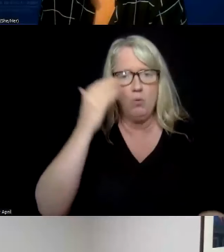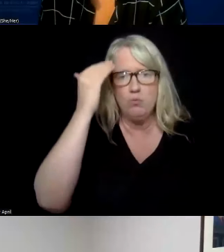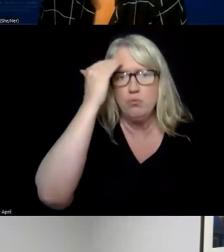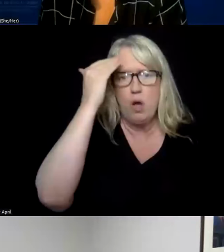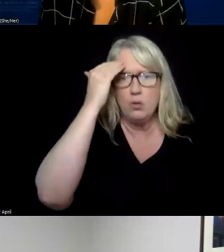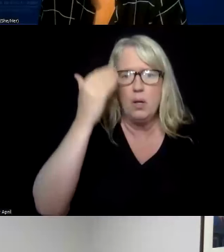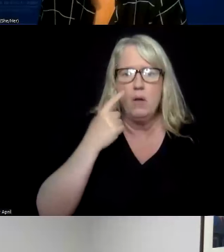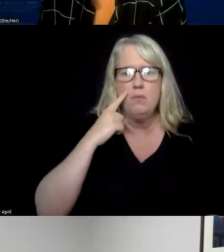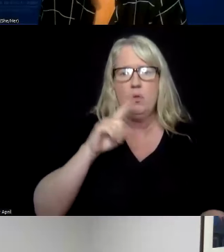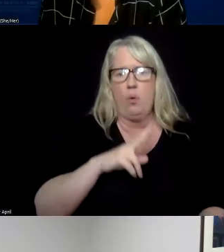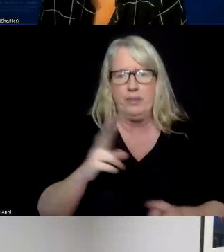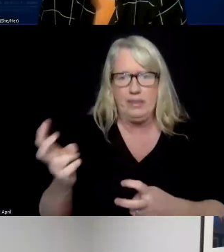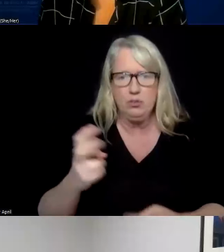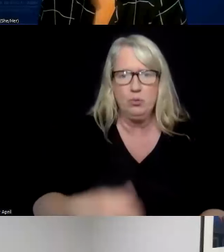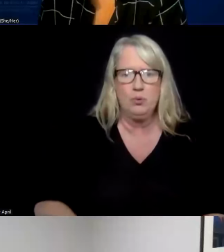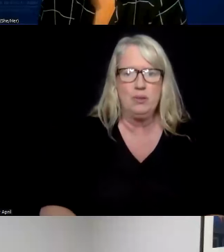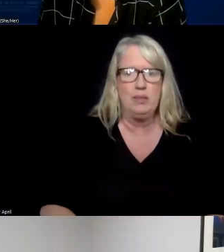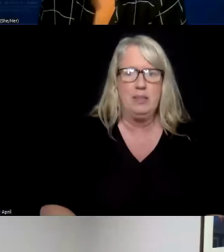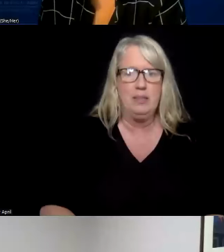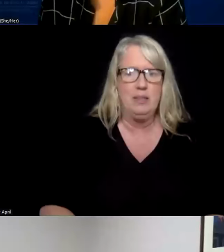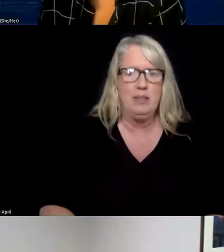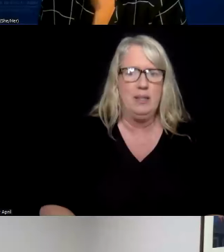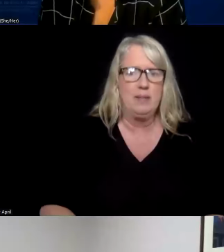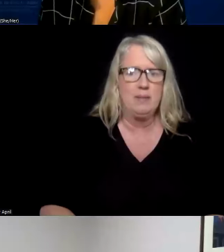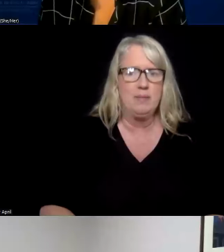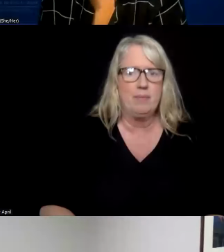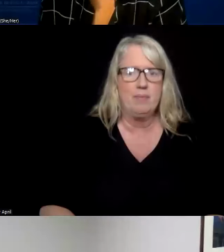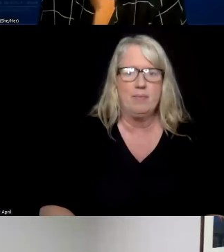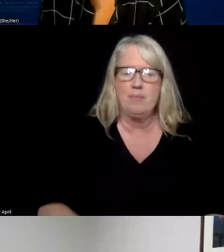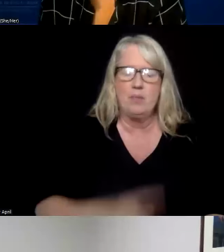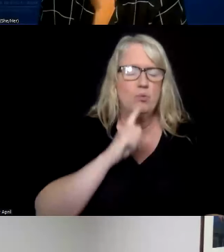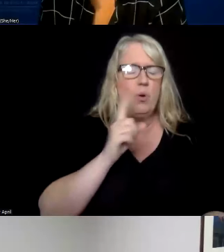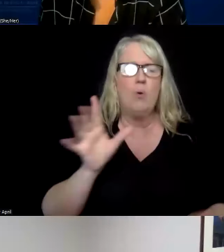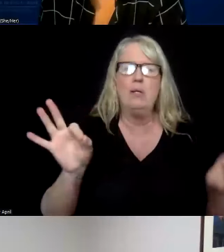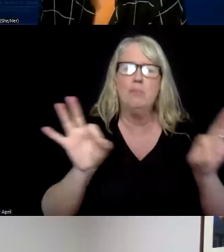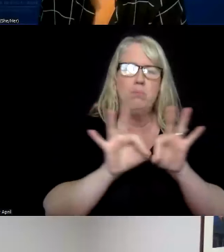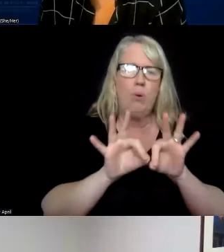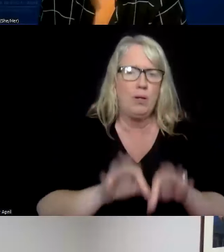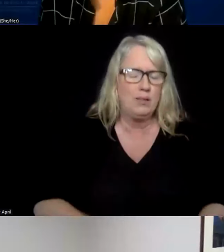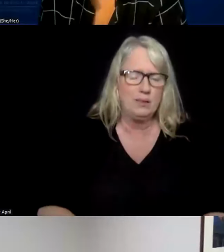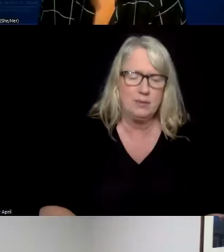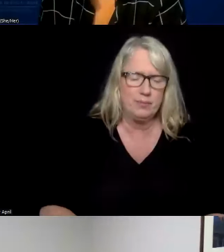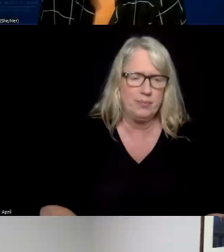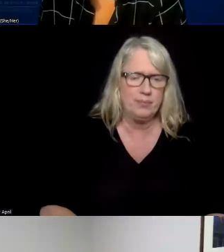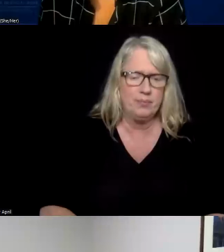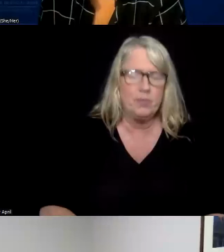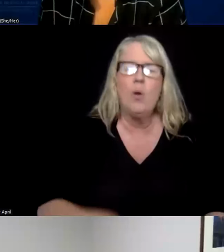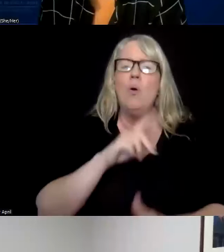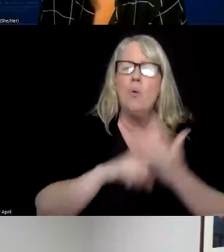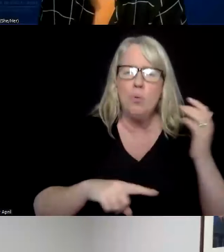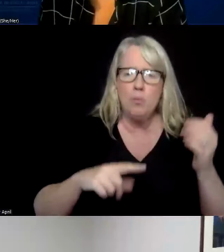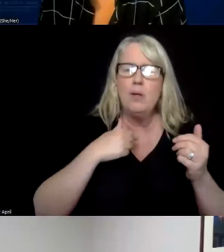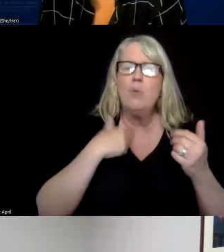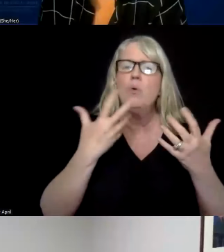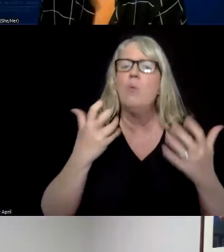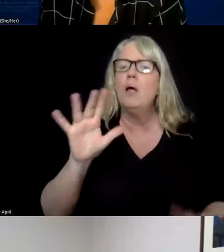on the issues. So that was so important. But what I want to leave you with is